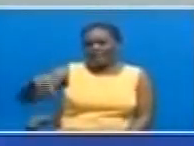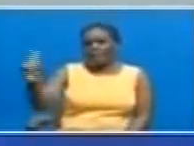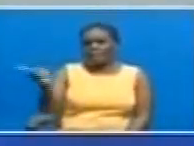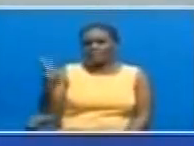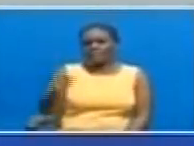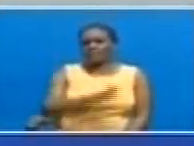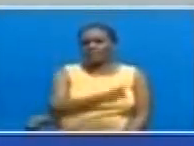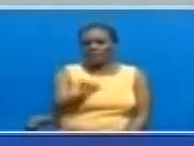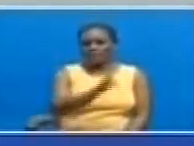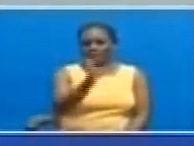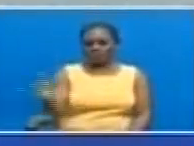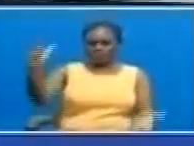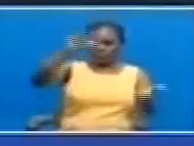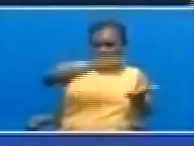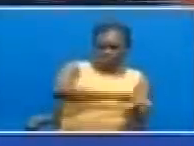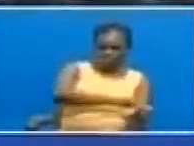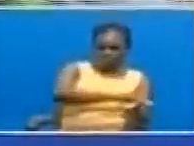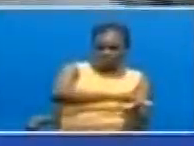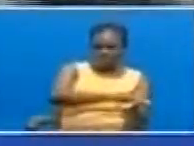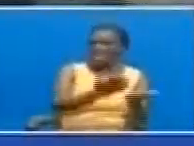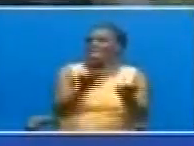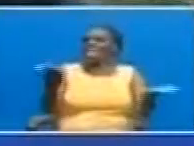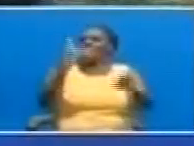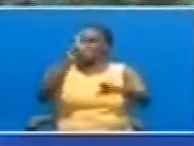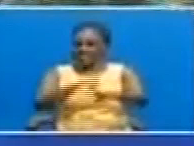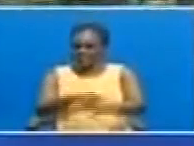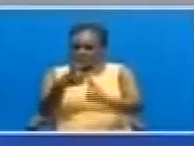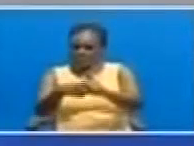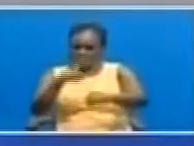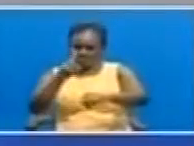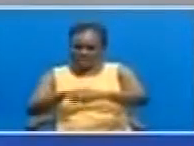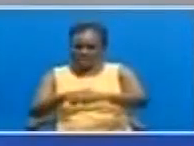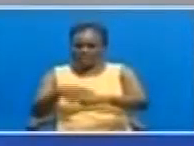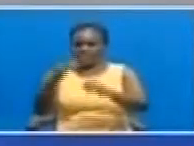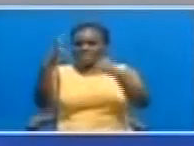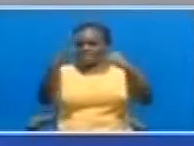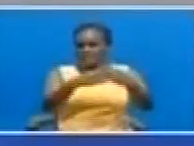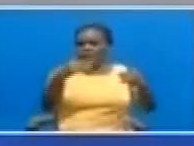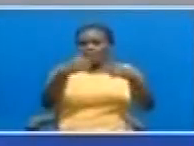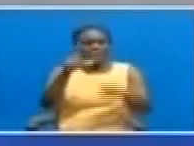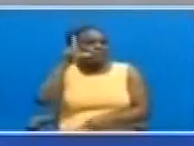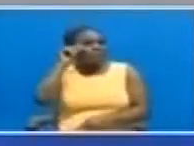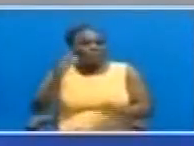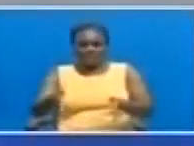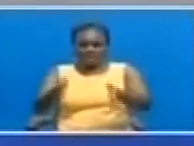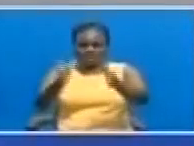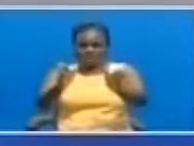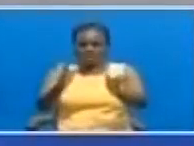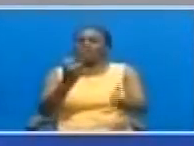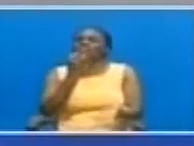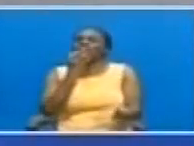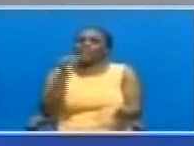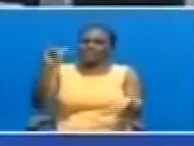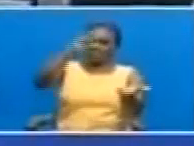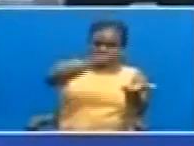Barack Obama is scheduled to arrive into the country anytime from 8 p.m. However, Mombasa Road from the Jomo Kenyatta